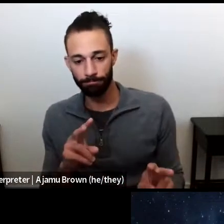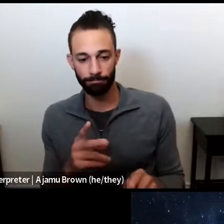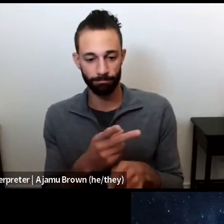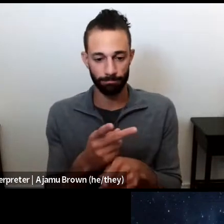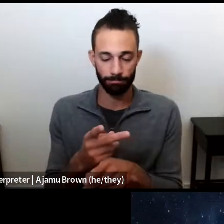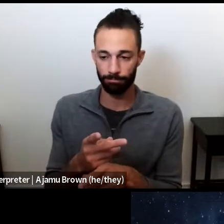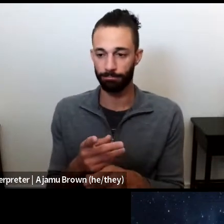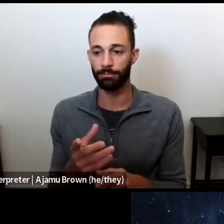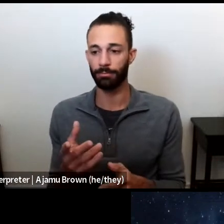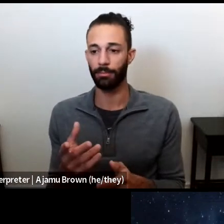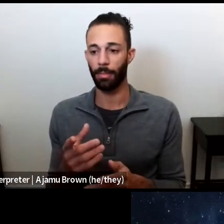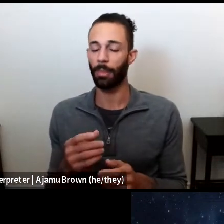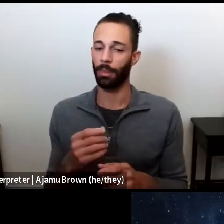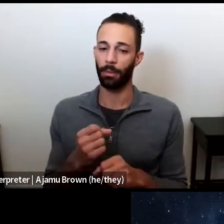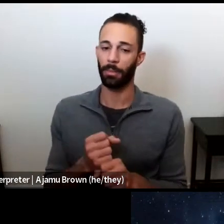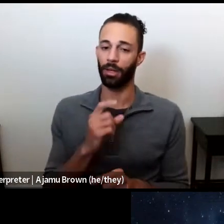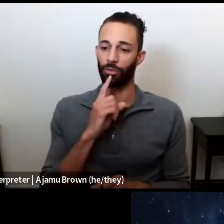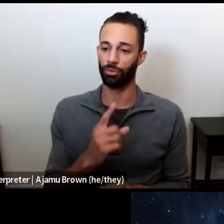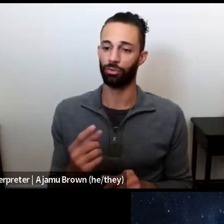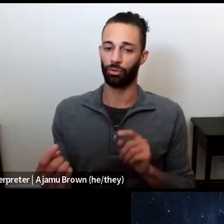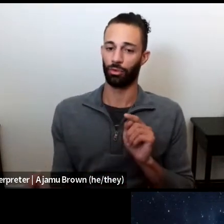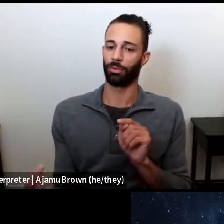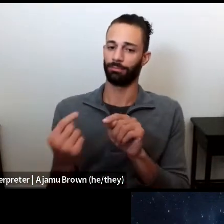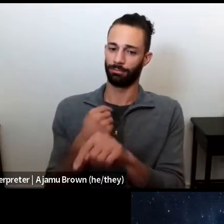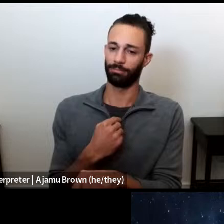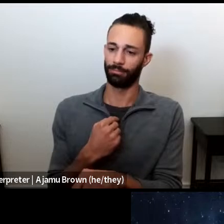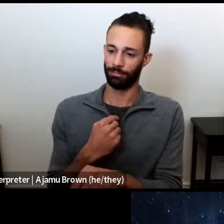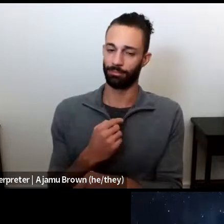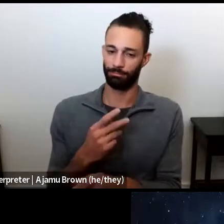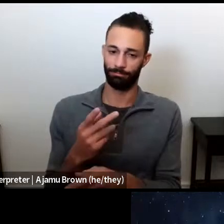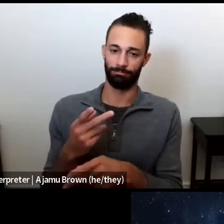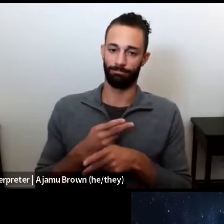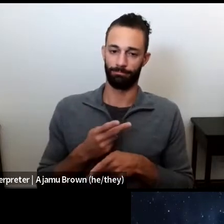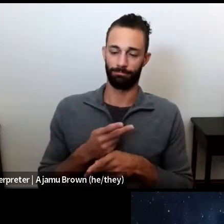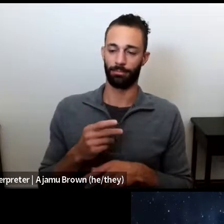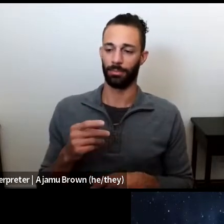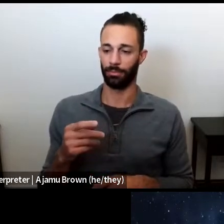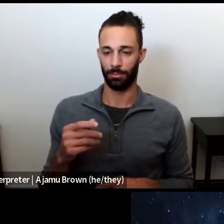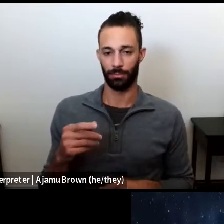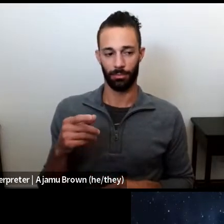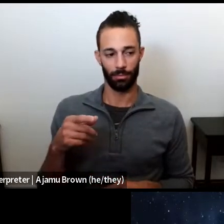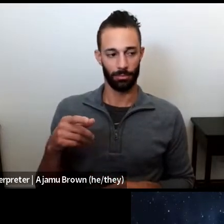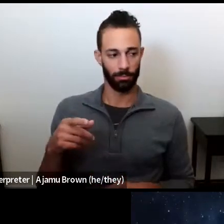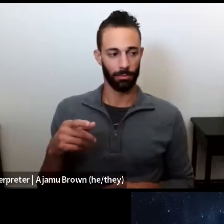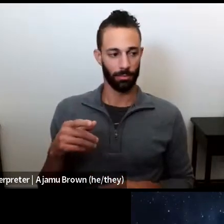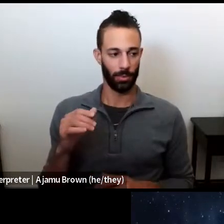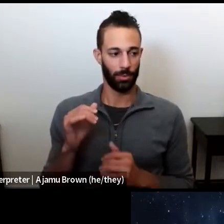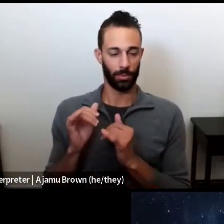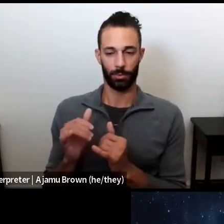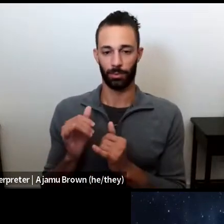make sure you're receiving that care back, just as an FYI. Okay.